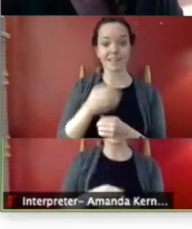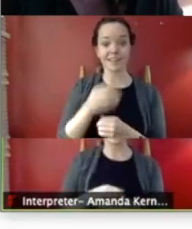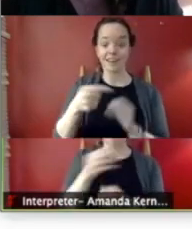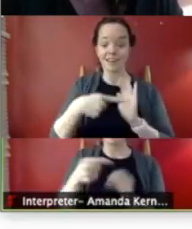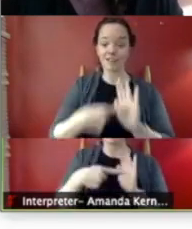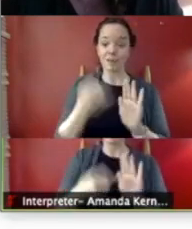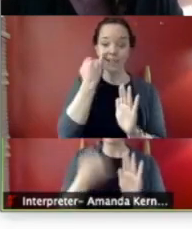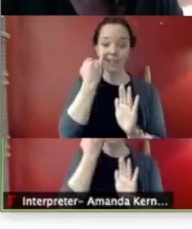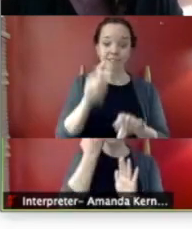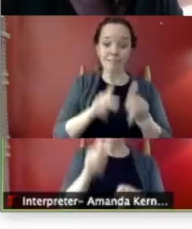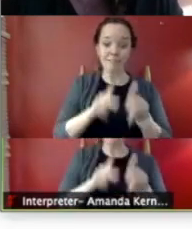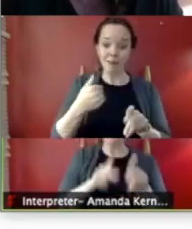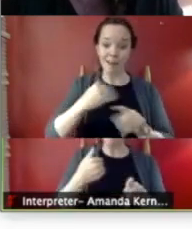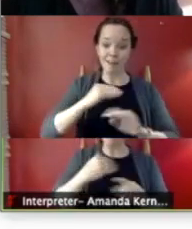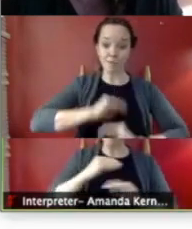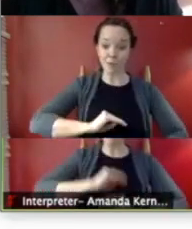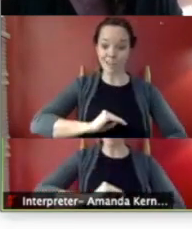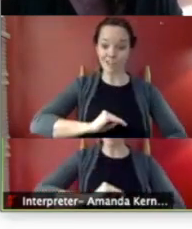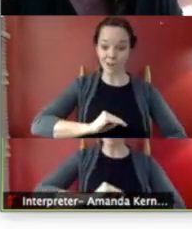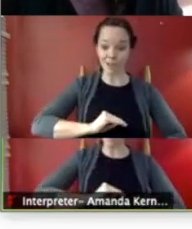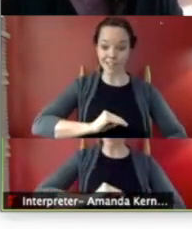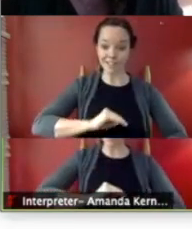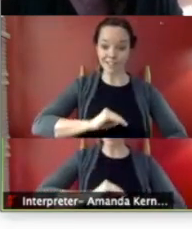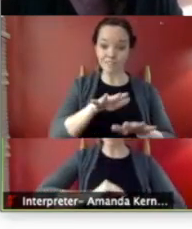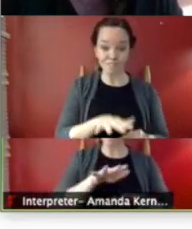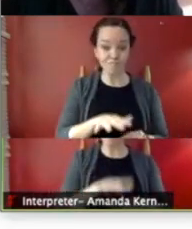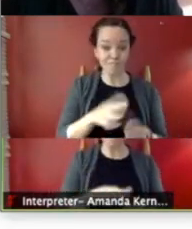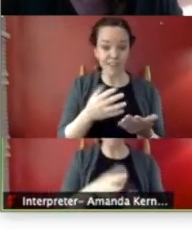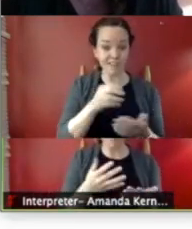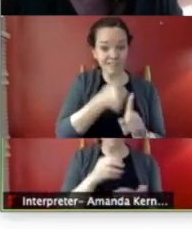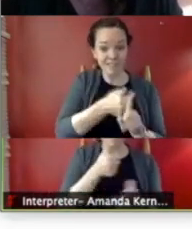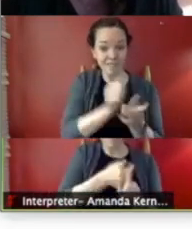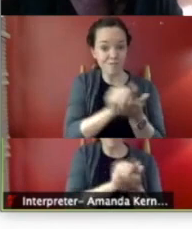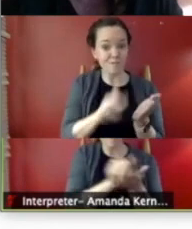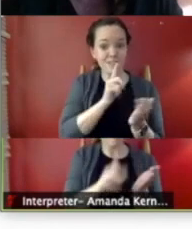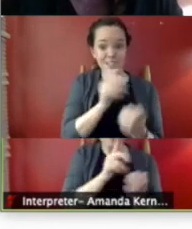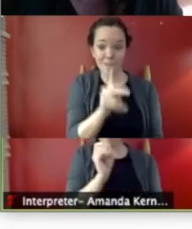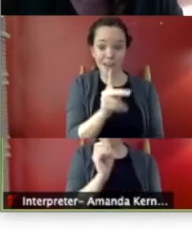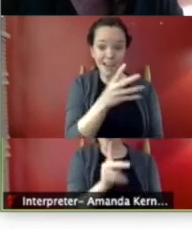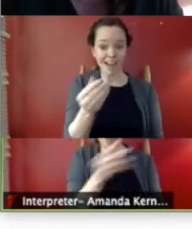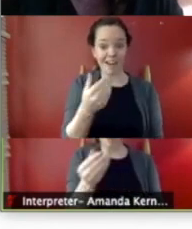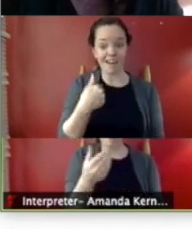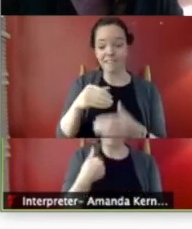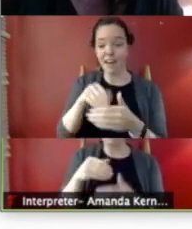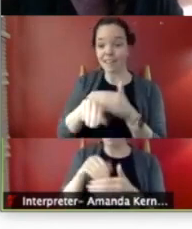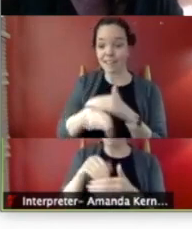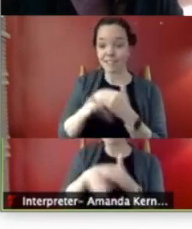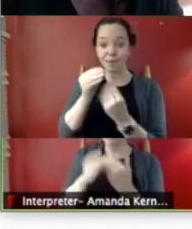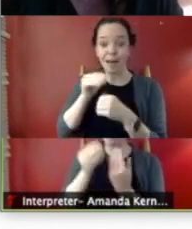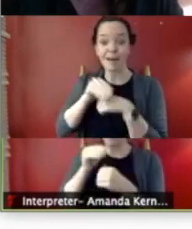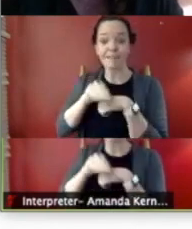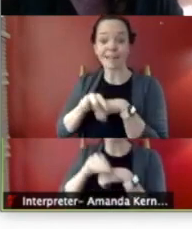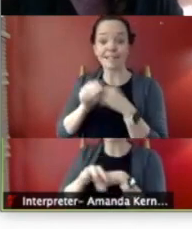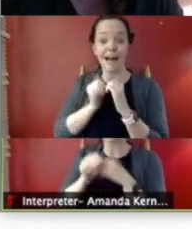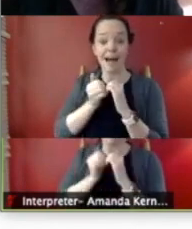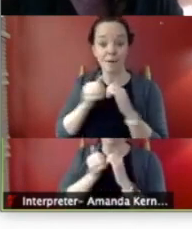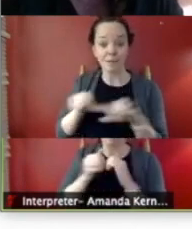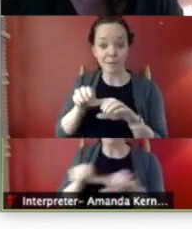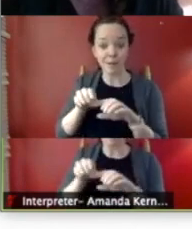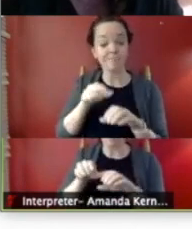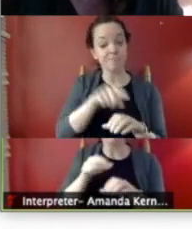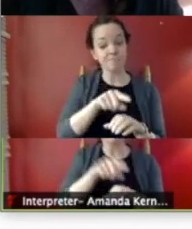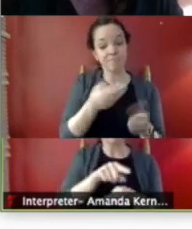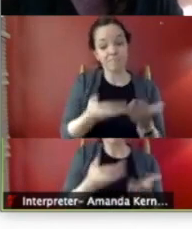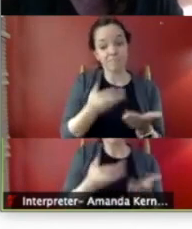with reassurance that self-removal is okay and have access to advice about how to do it, they may be willing to do it when unable to access